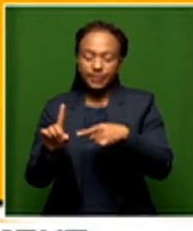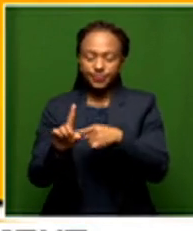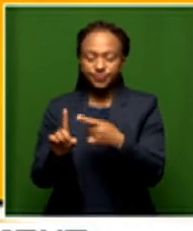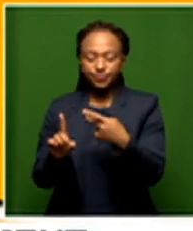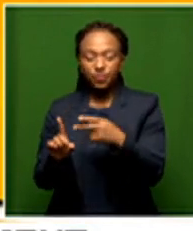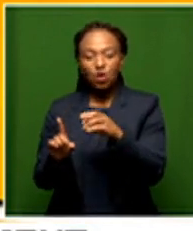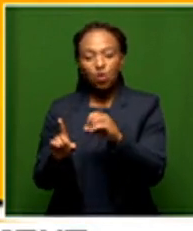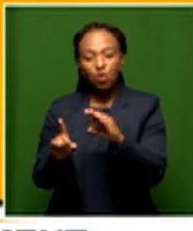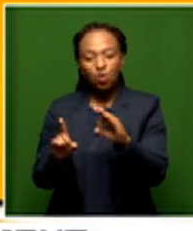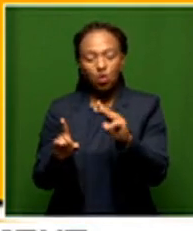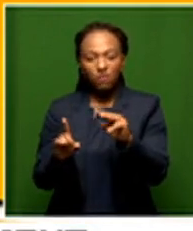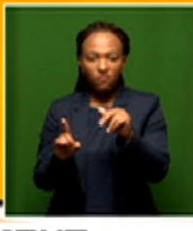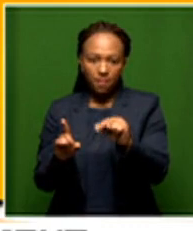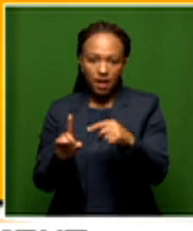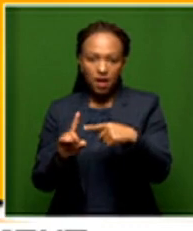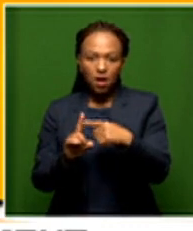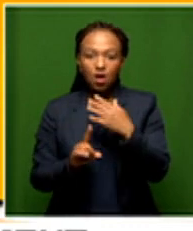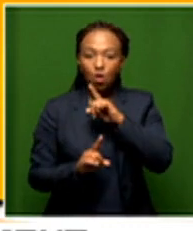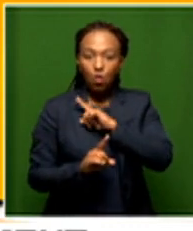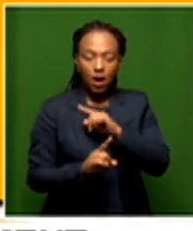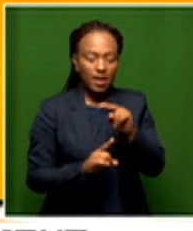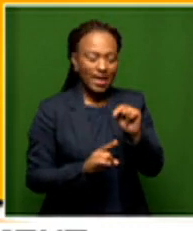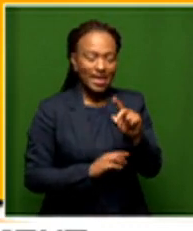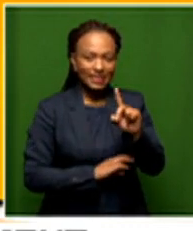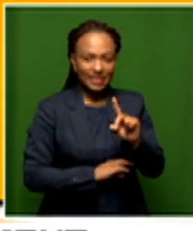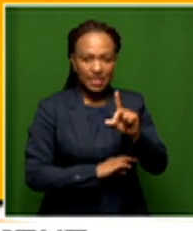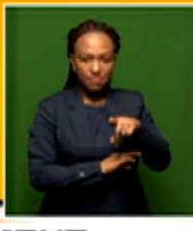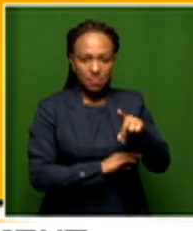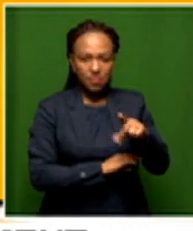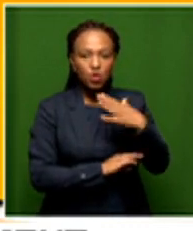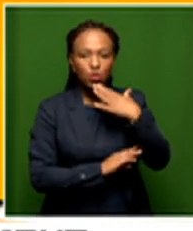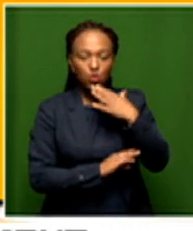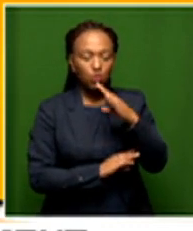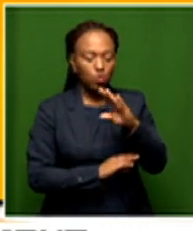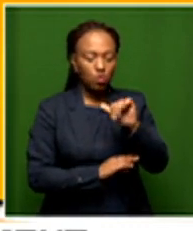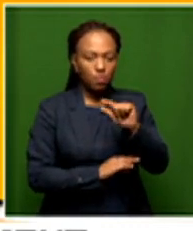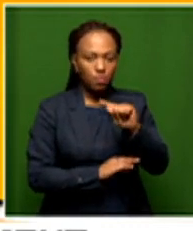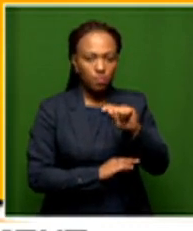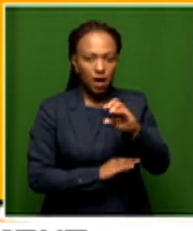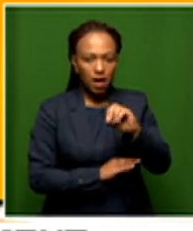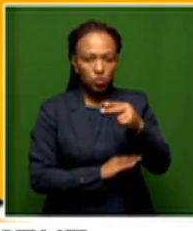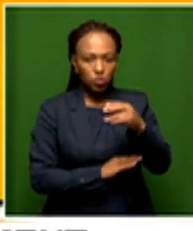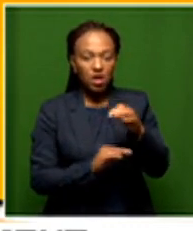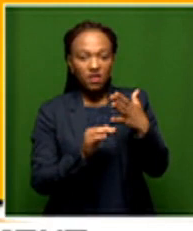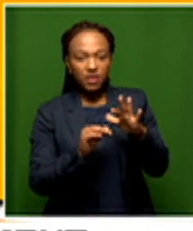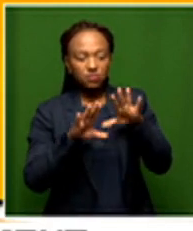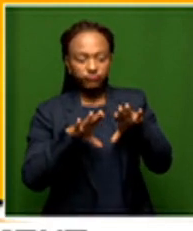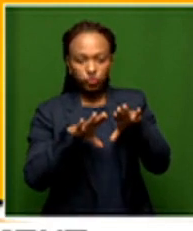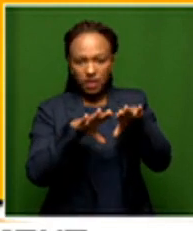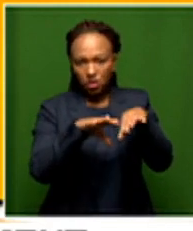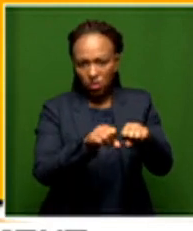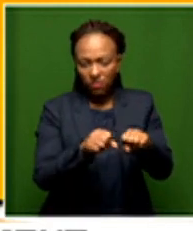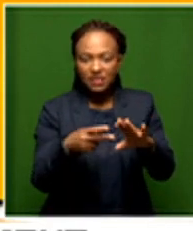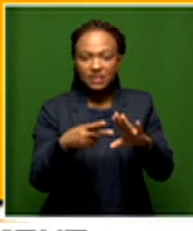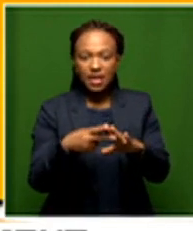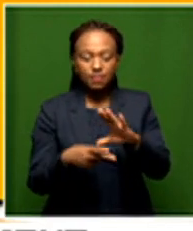year since NDPP Shamila Batohi and investigating directorate head Hermione Cronier took over. What's